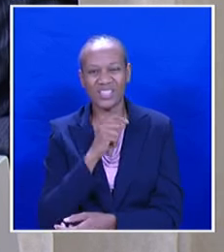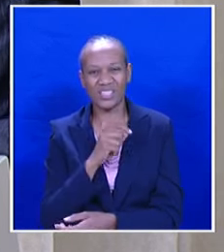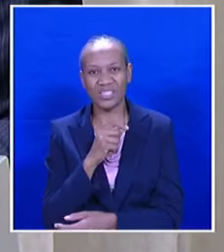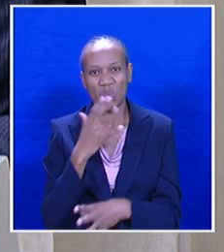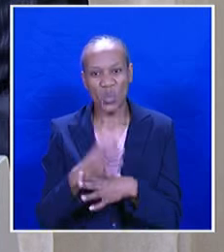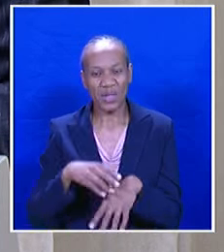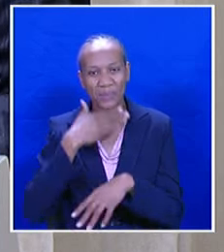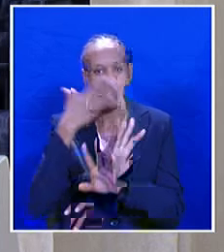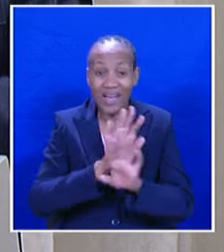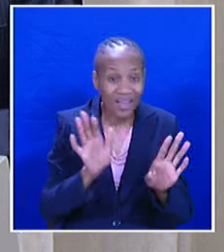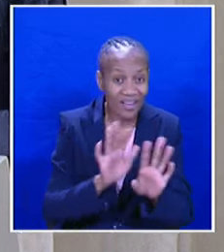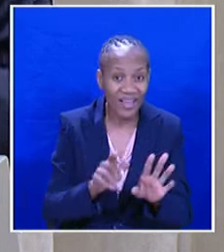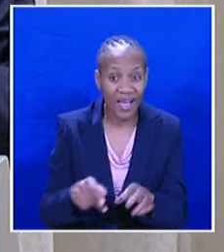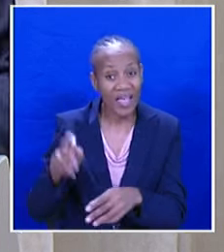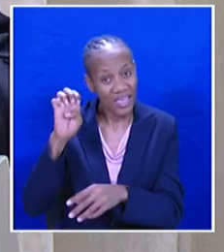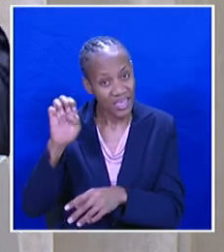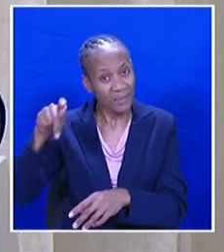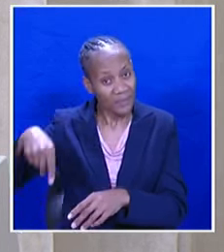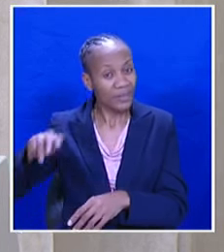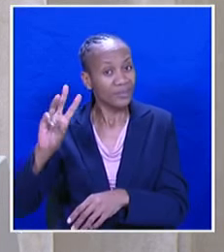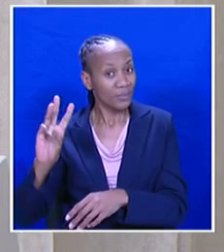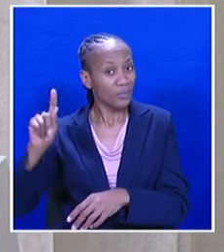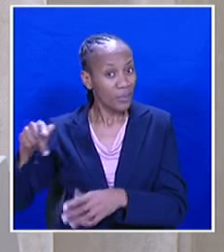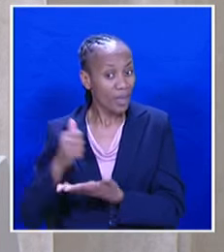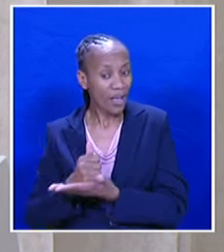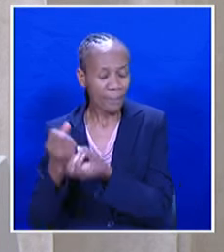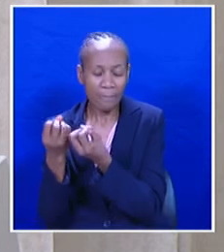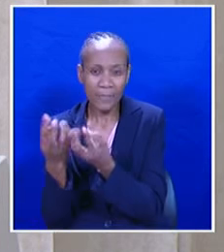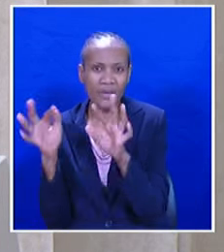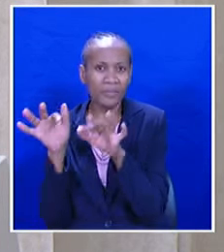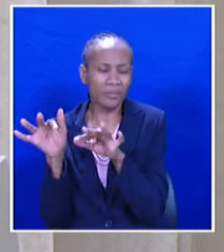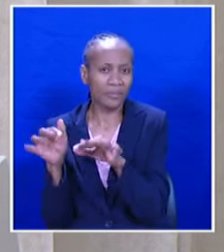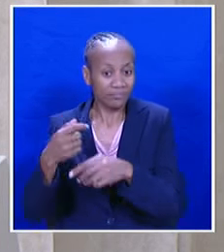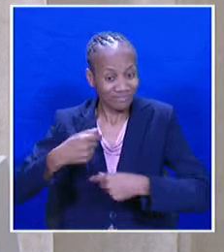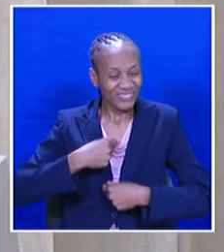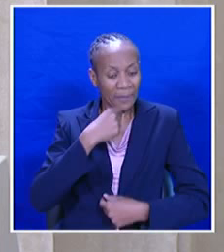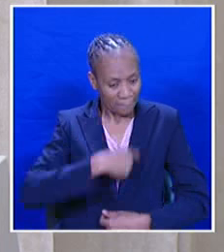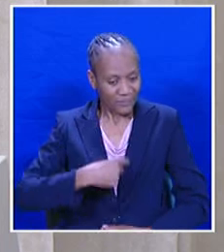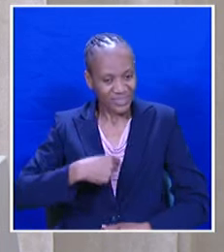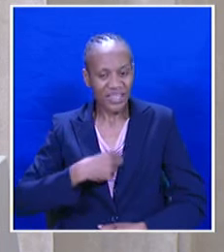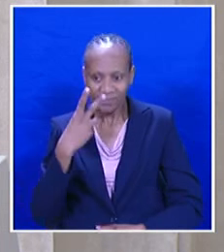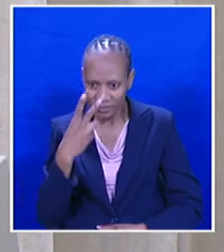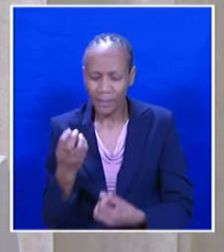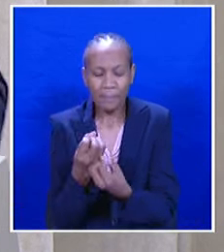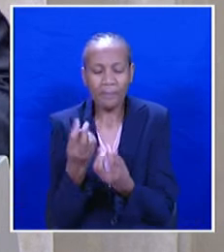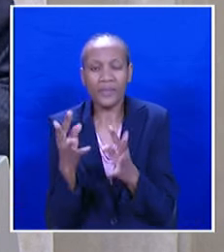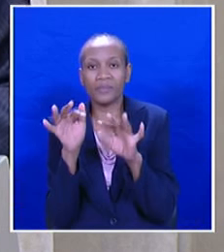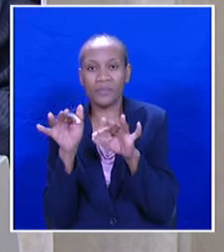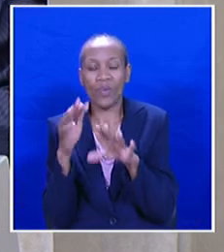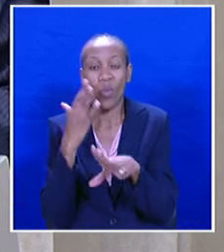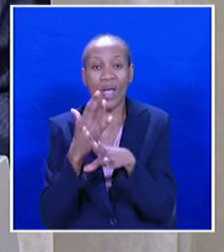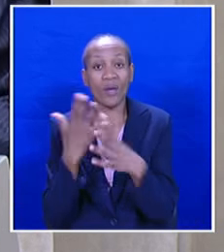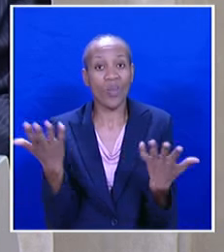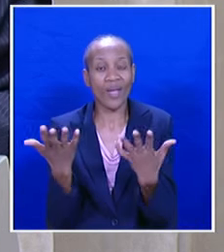but they perform meaningful work. I have seen how those who work in the environmental sector are able to